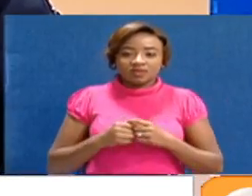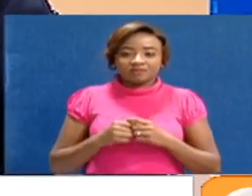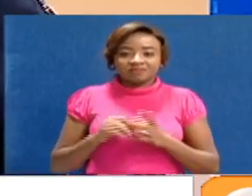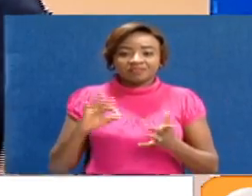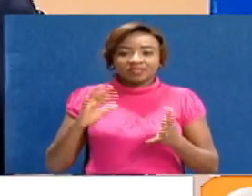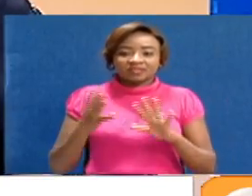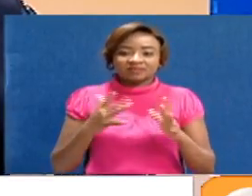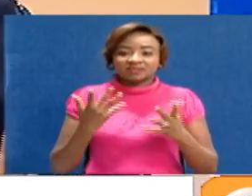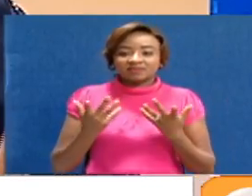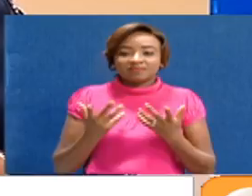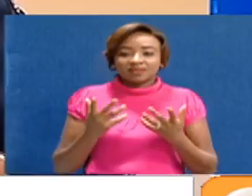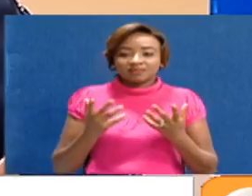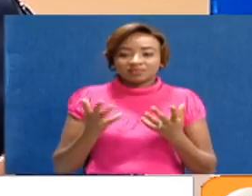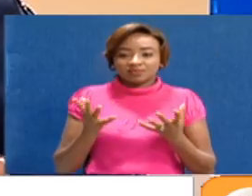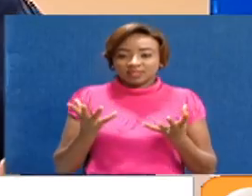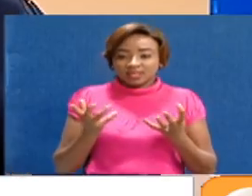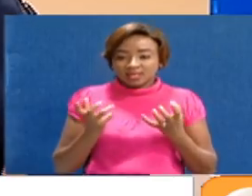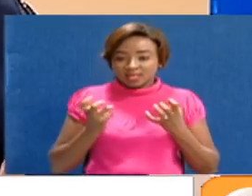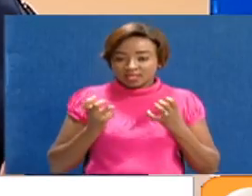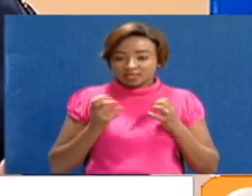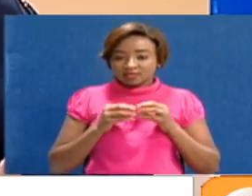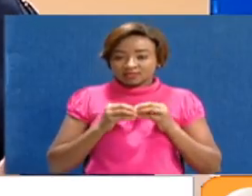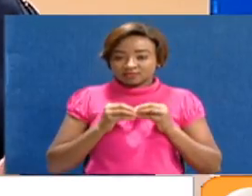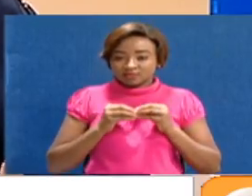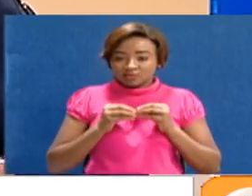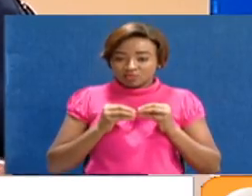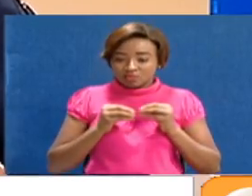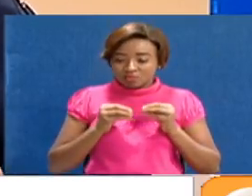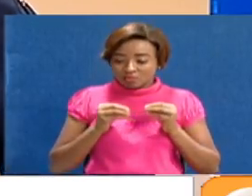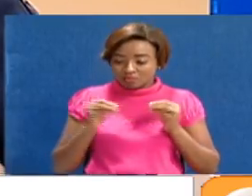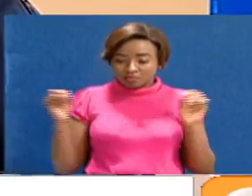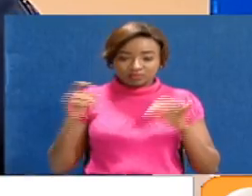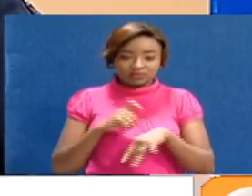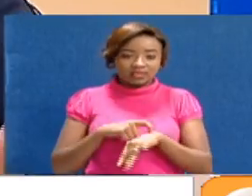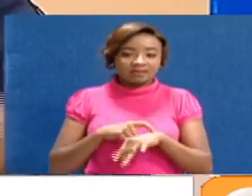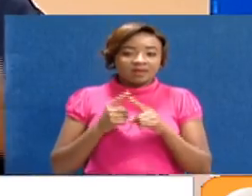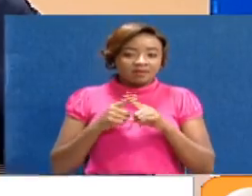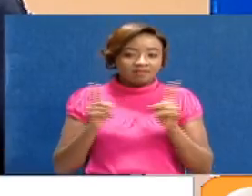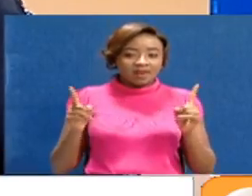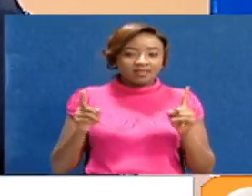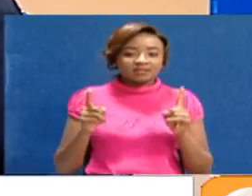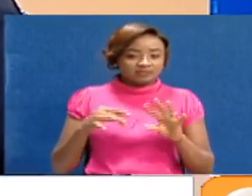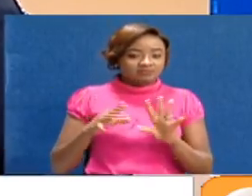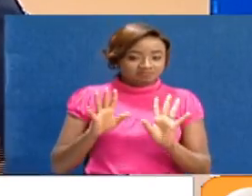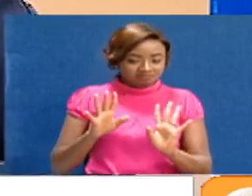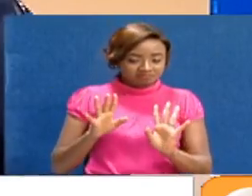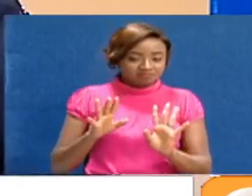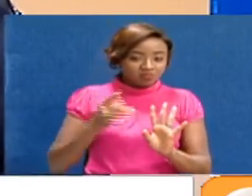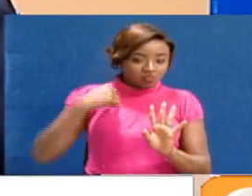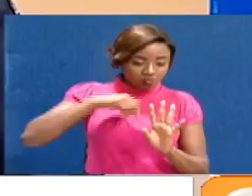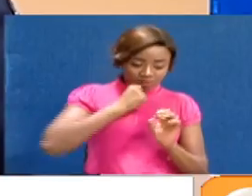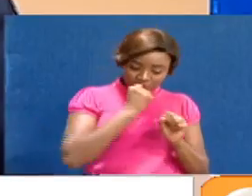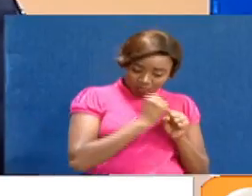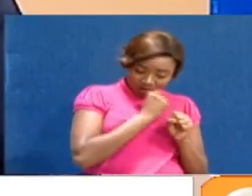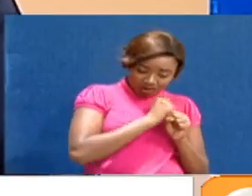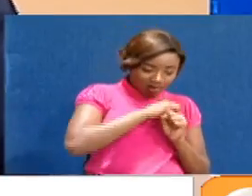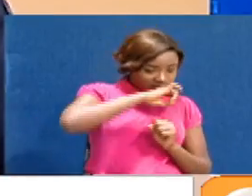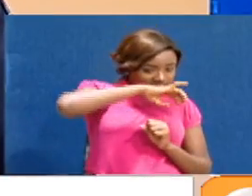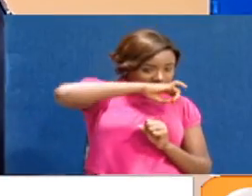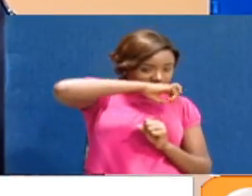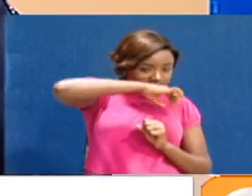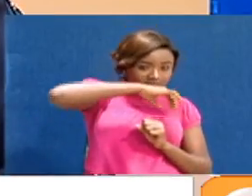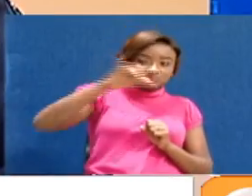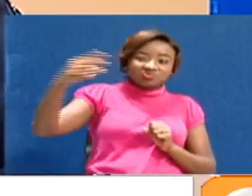take a bit, people might be a bit patient that they are waiting for this case to be charged. But behind the pictures, we are doing all that. We